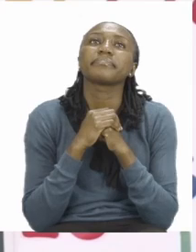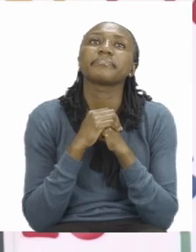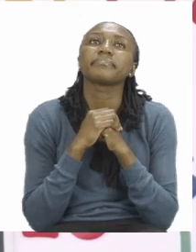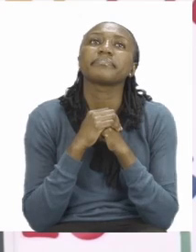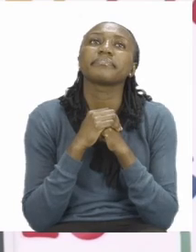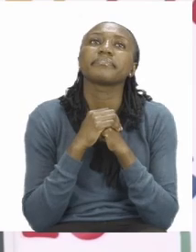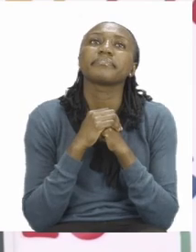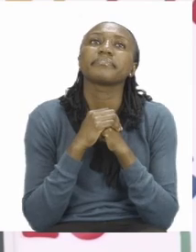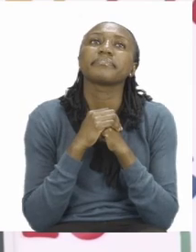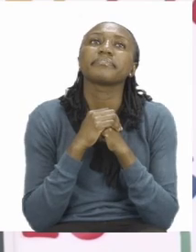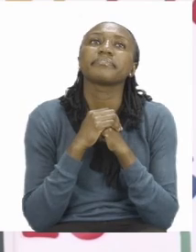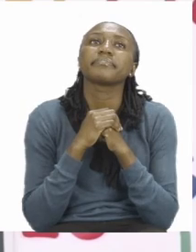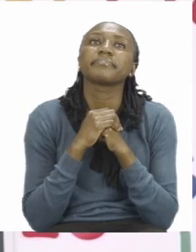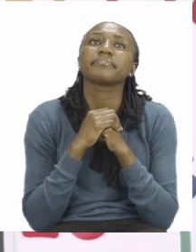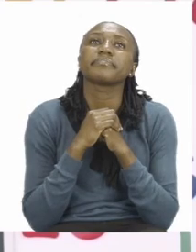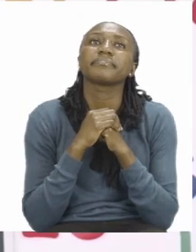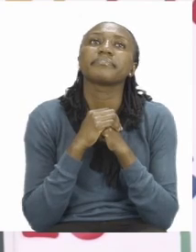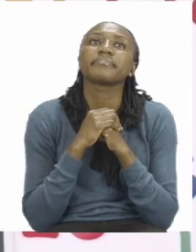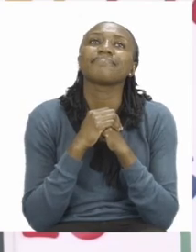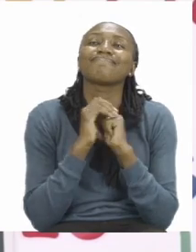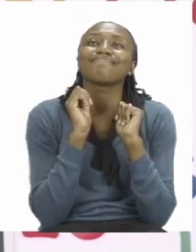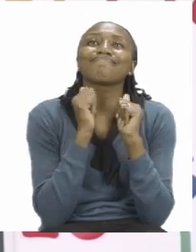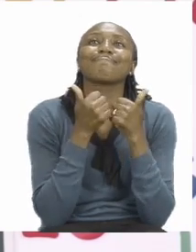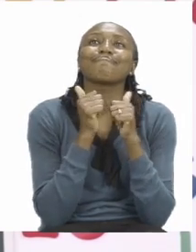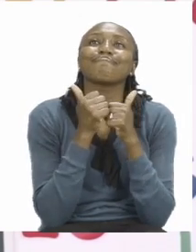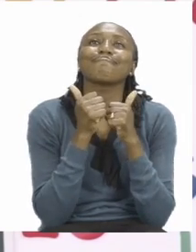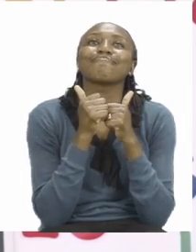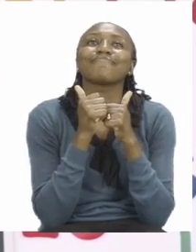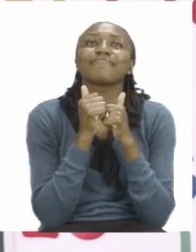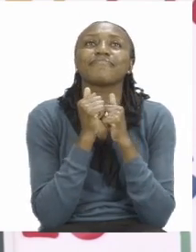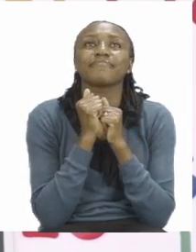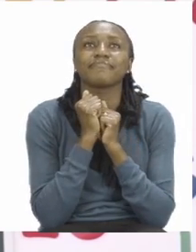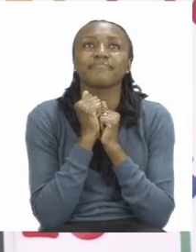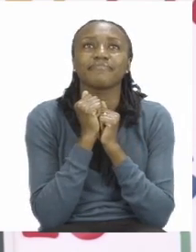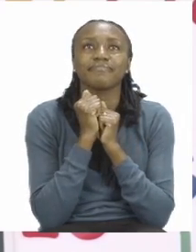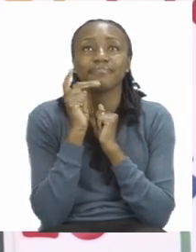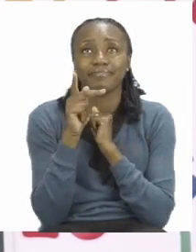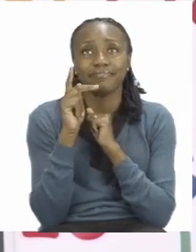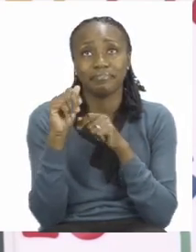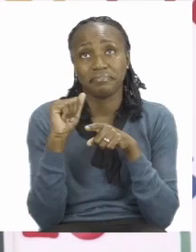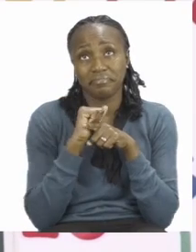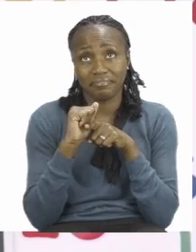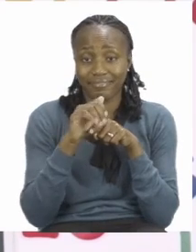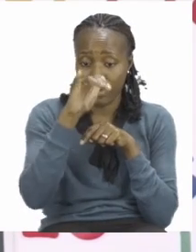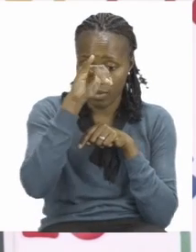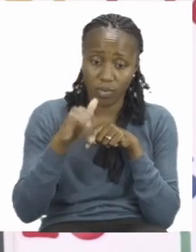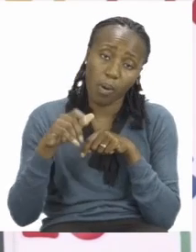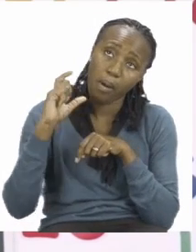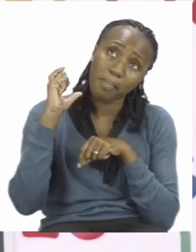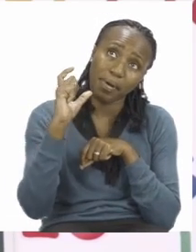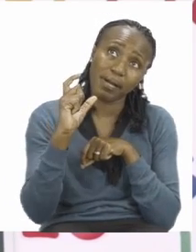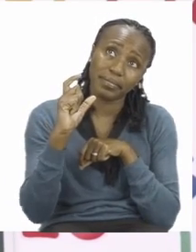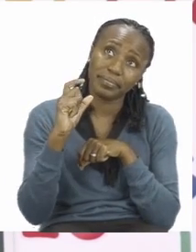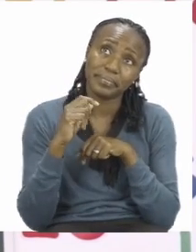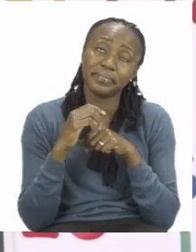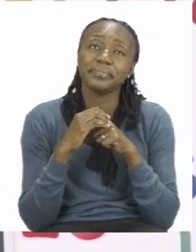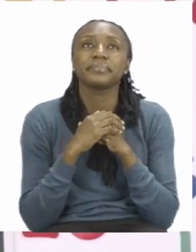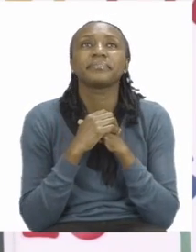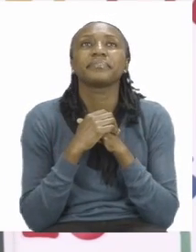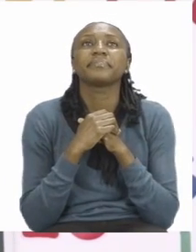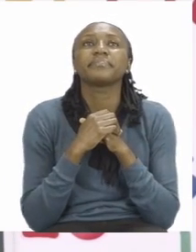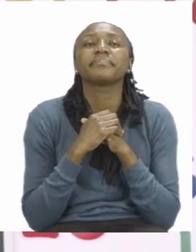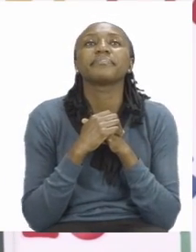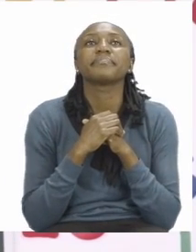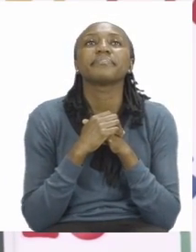to the bottom line. Well done. Now let's continue and try again. Remember the rules of